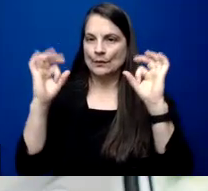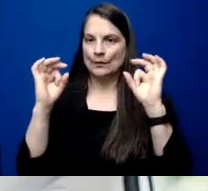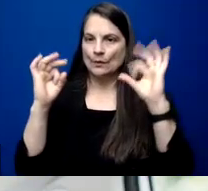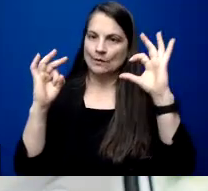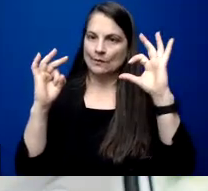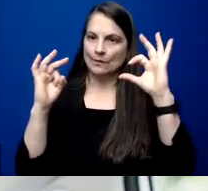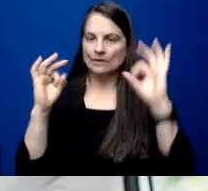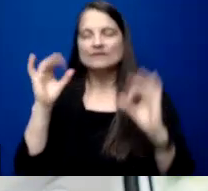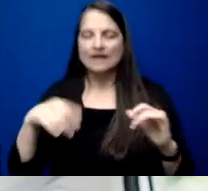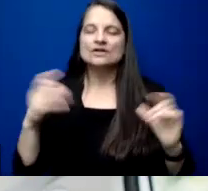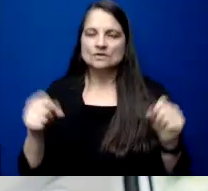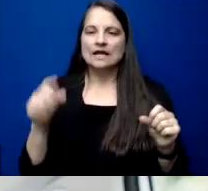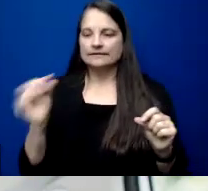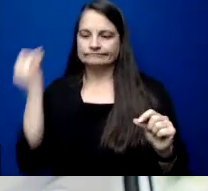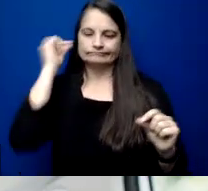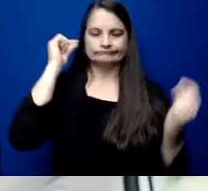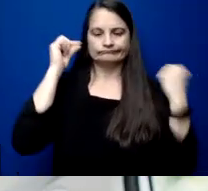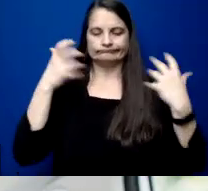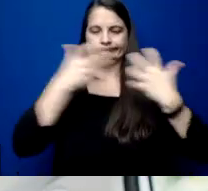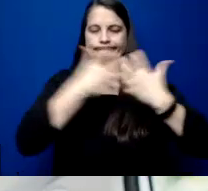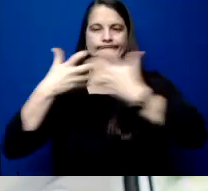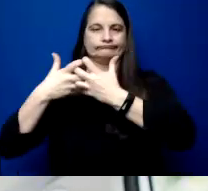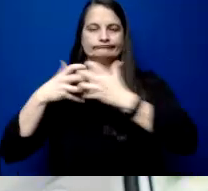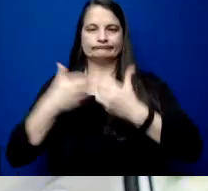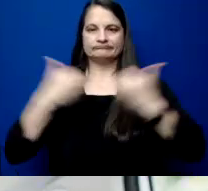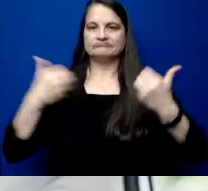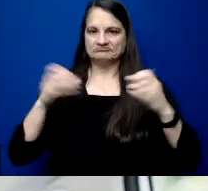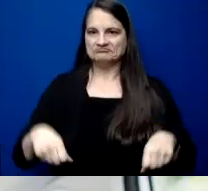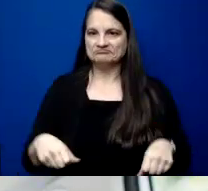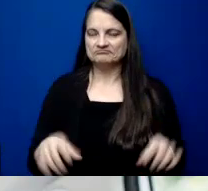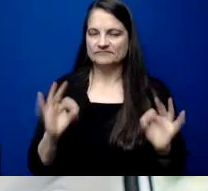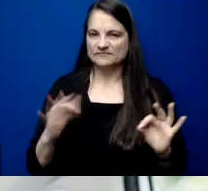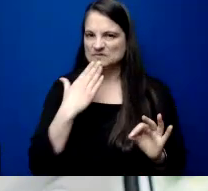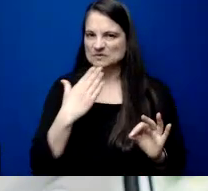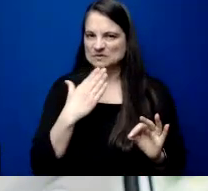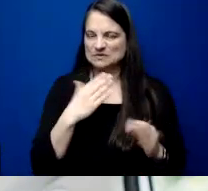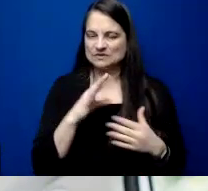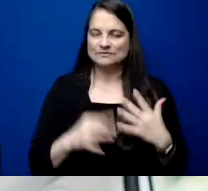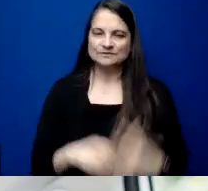customize each loop for each ear, which is a really nice option as well.